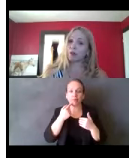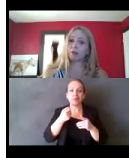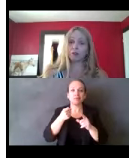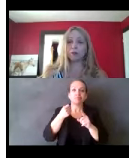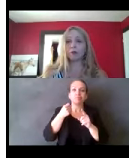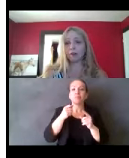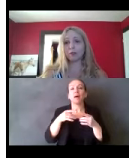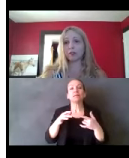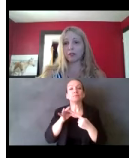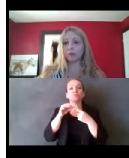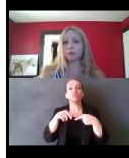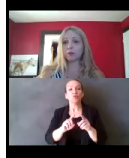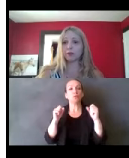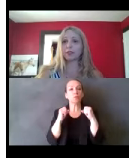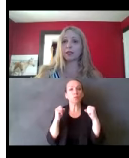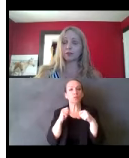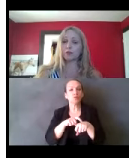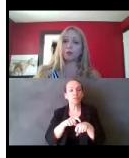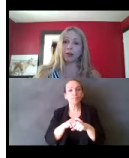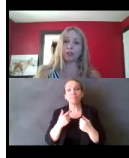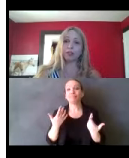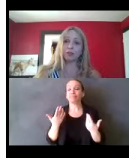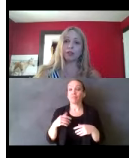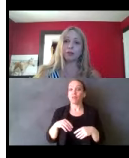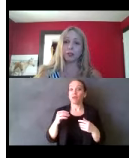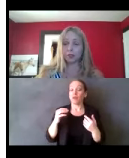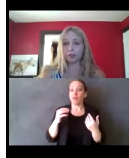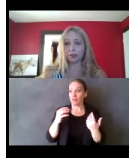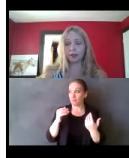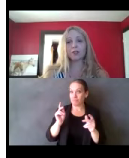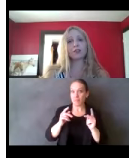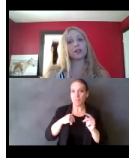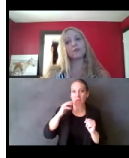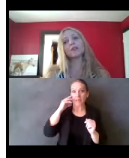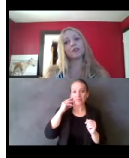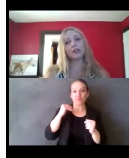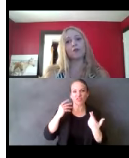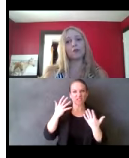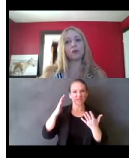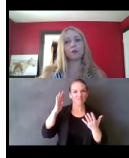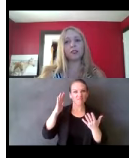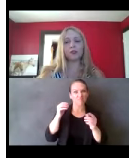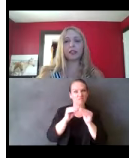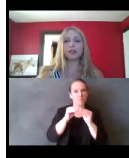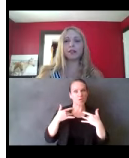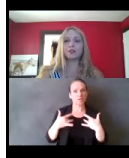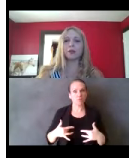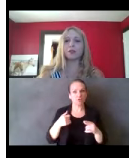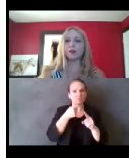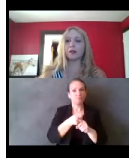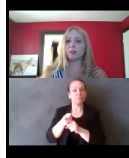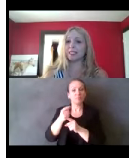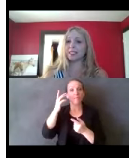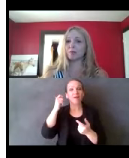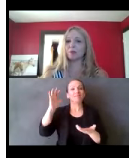people start to have depression symptoms or be diagnosed with depression during those seasons. So that's something to look out for in the winter, getting as